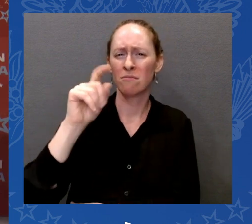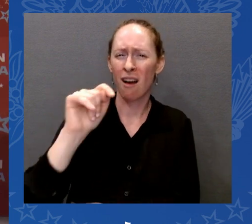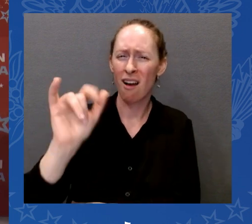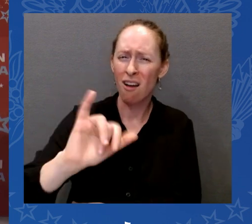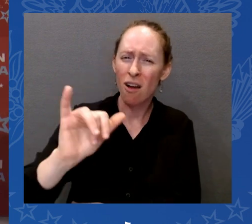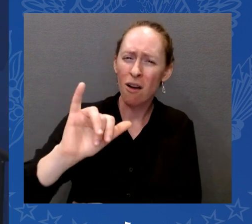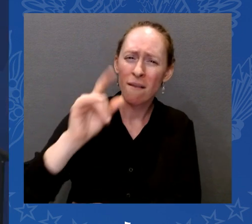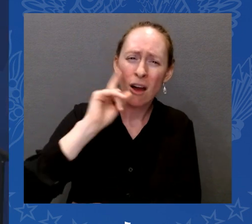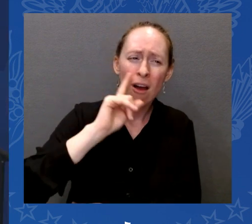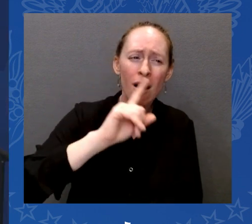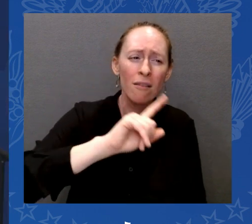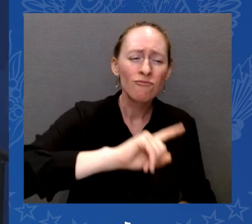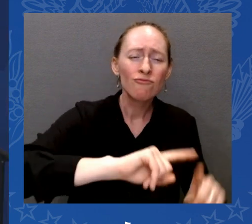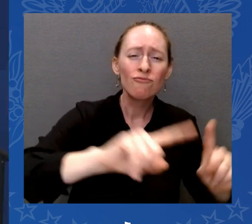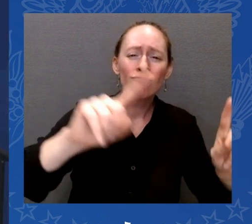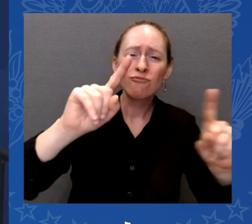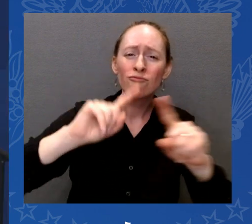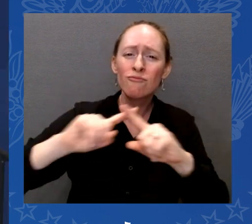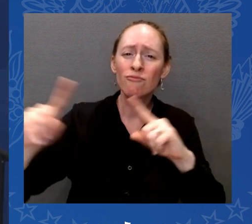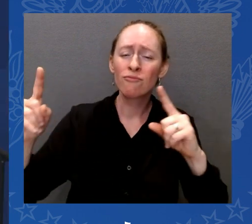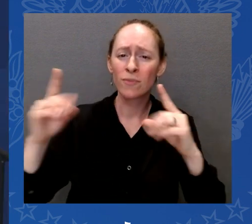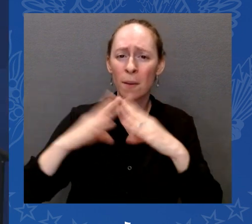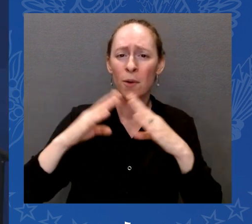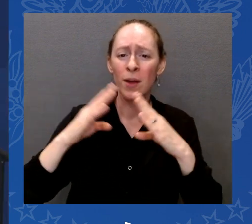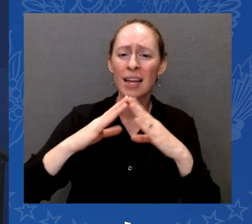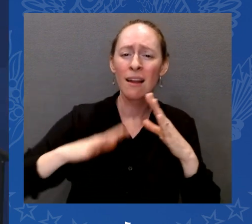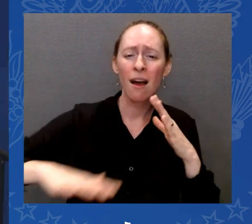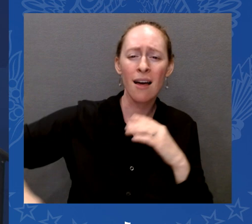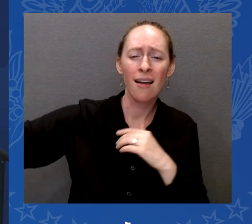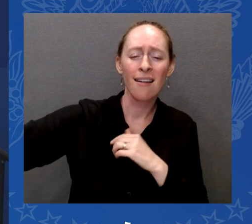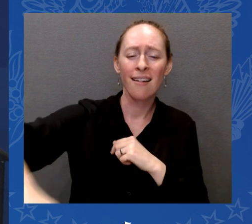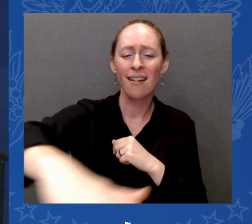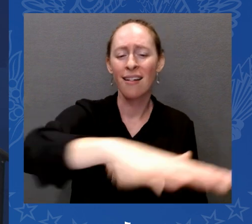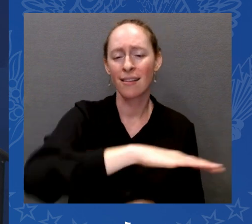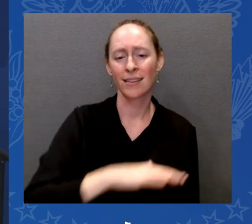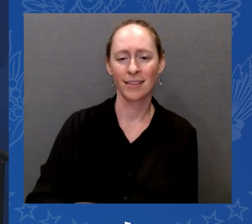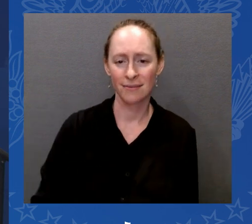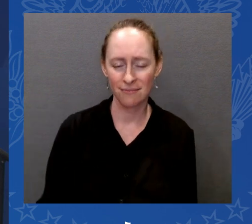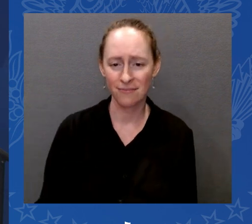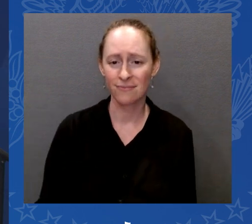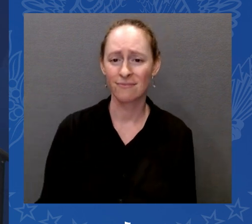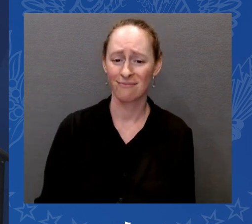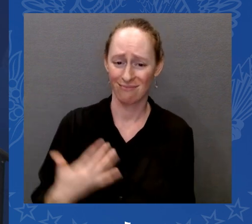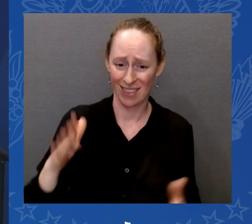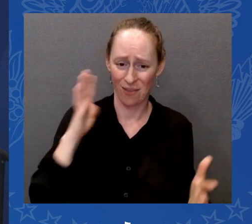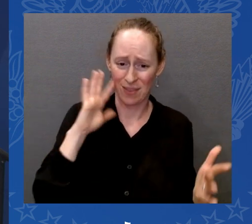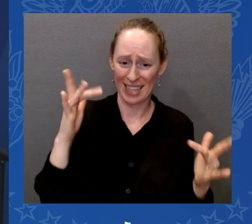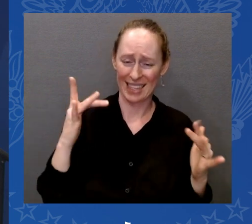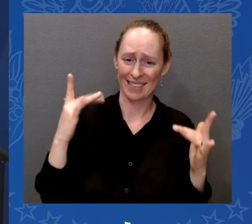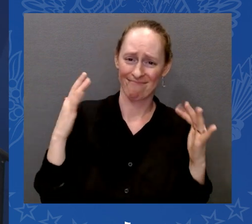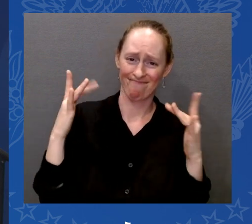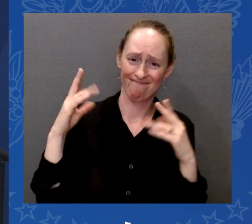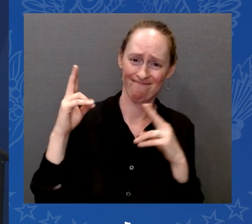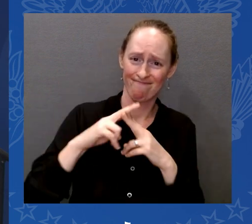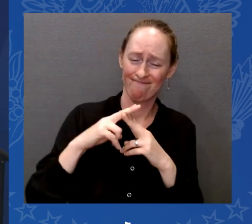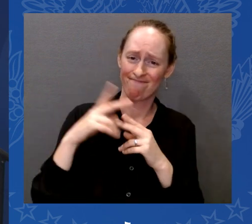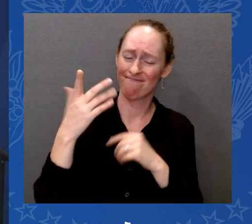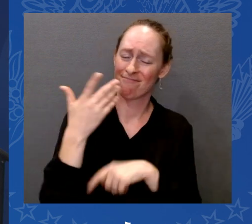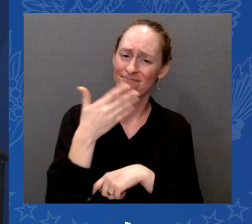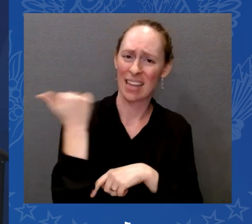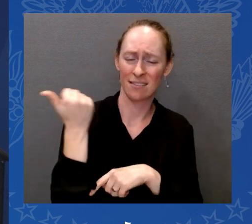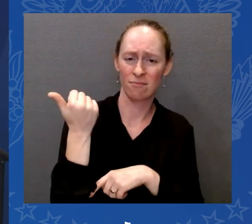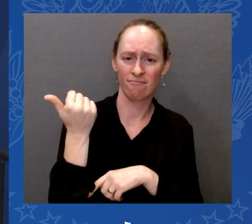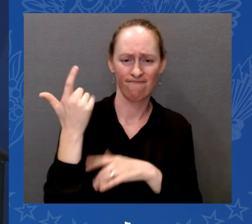will make the world's most advanced memory chips. The people of Clay and this region can